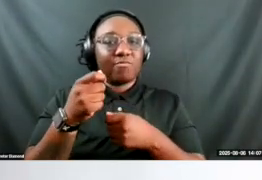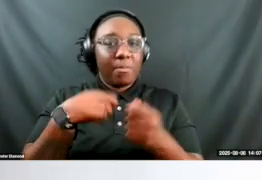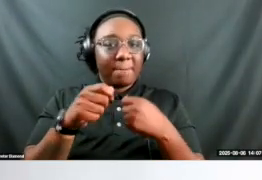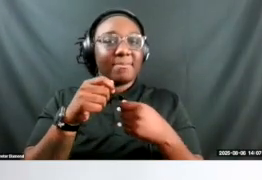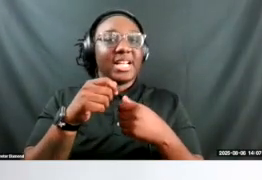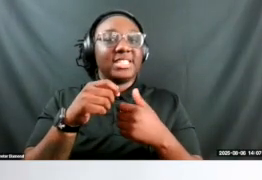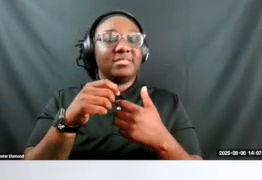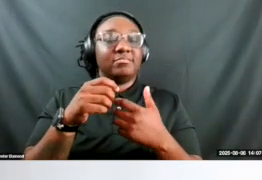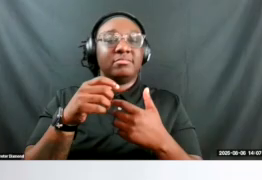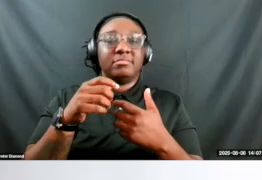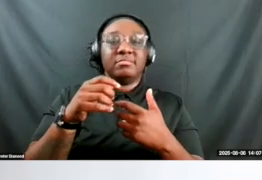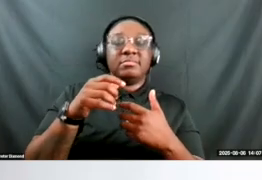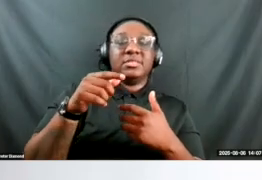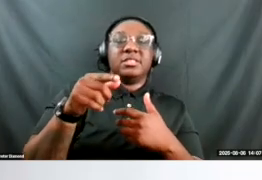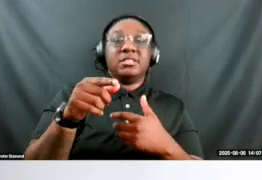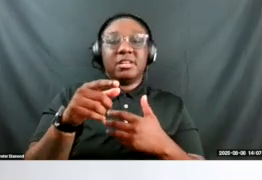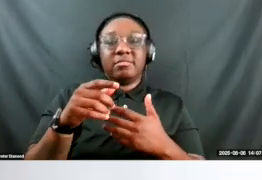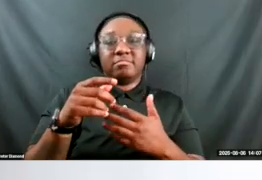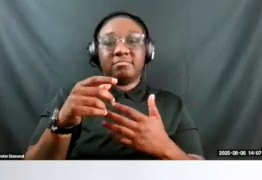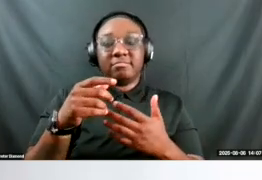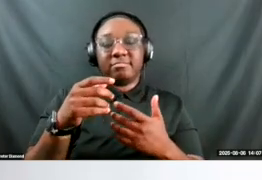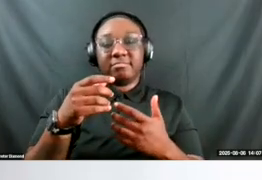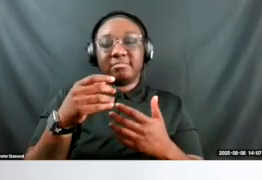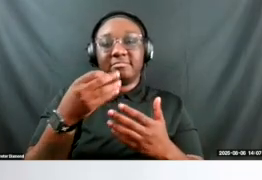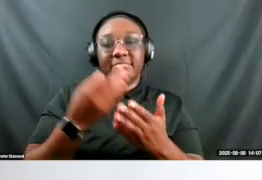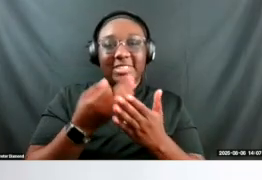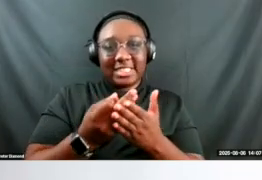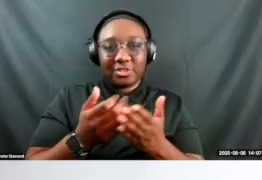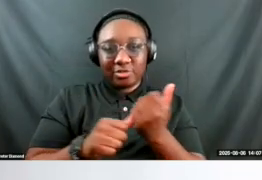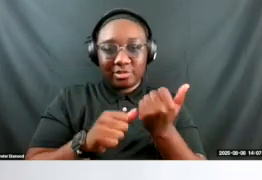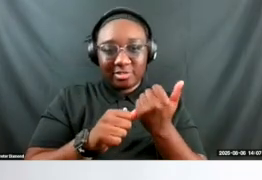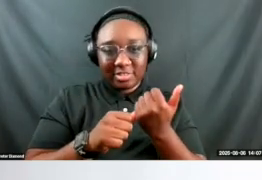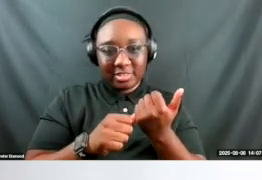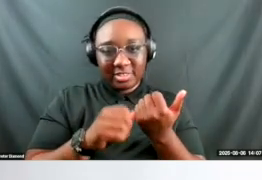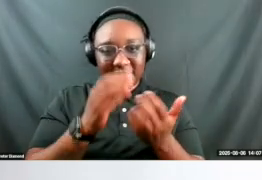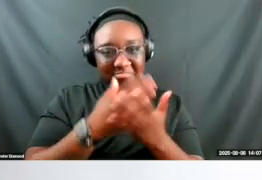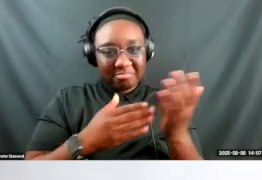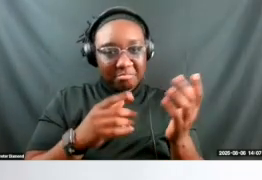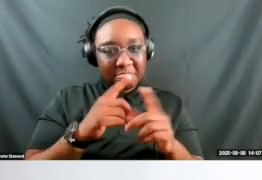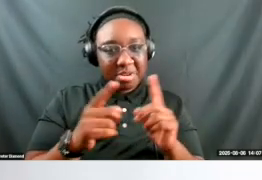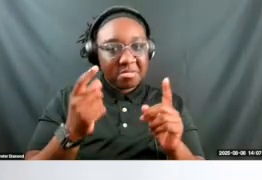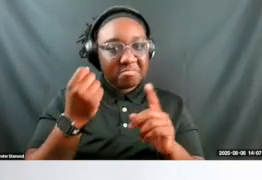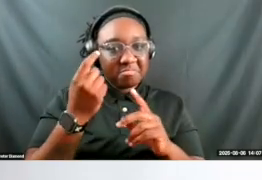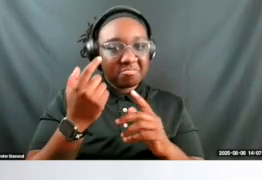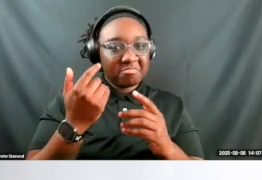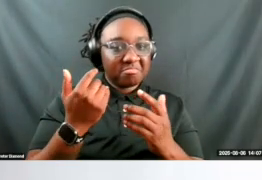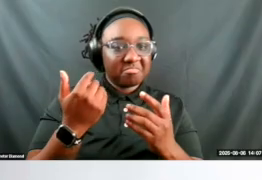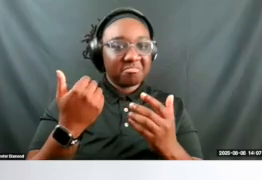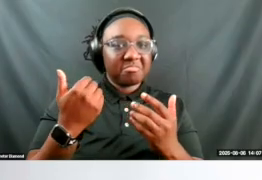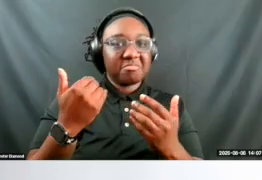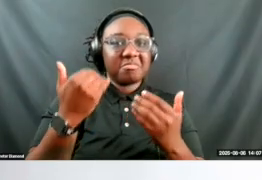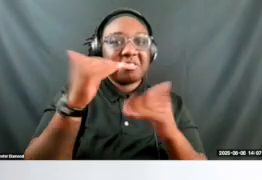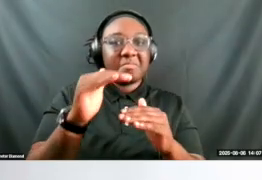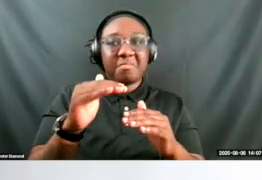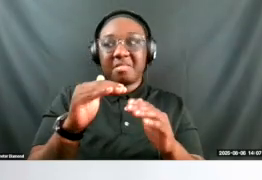Additionally, with the federal tax credit no longer available and continued steady growth in program participation, we expect